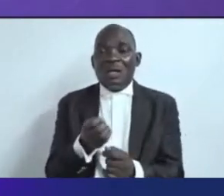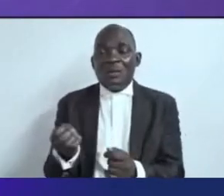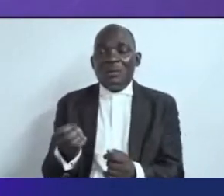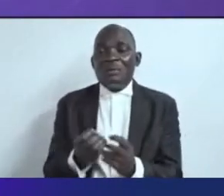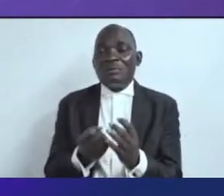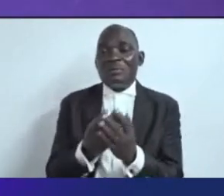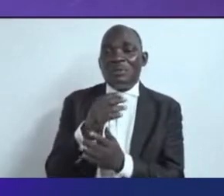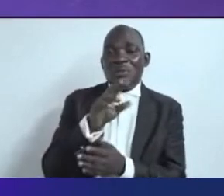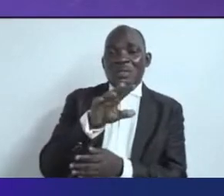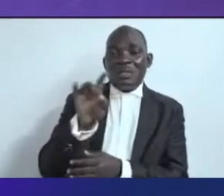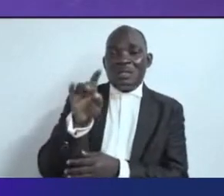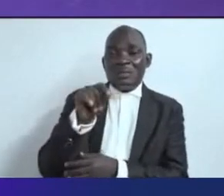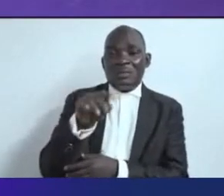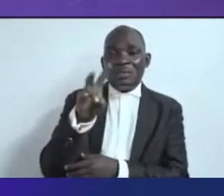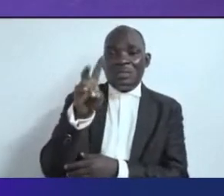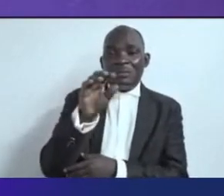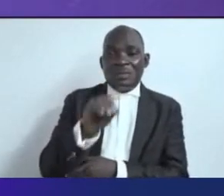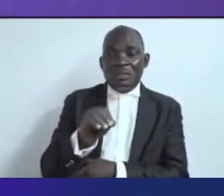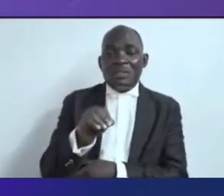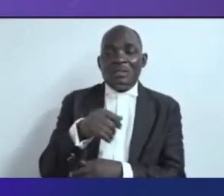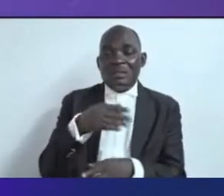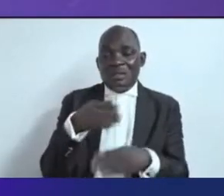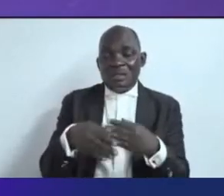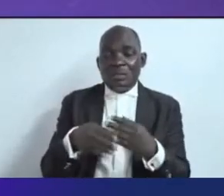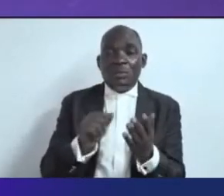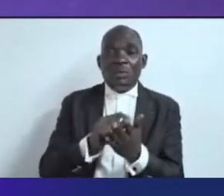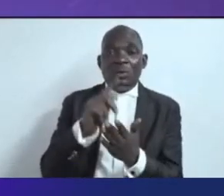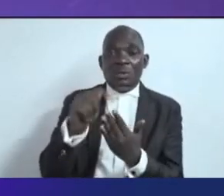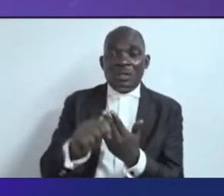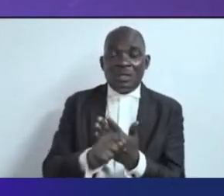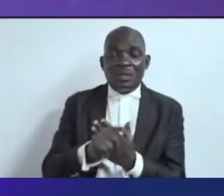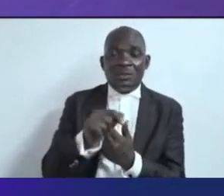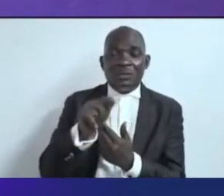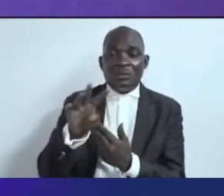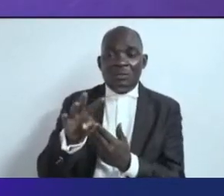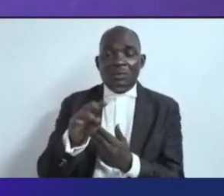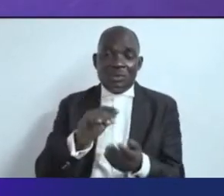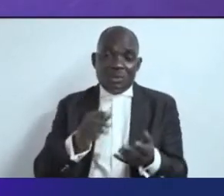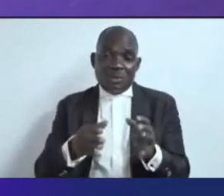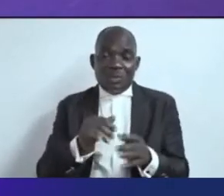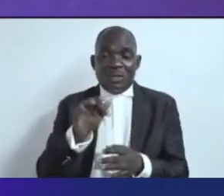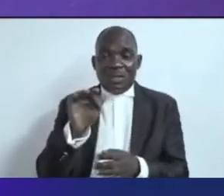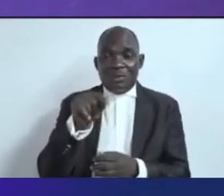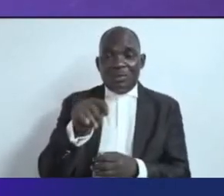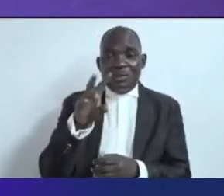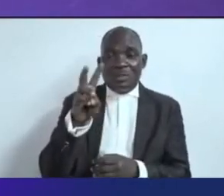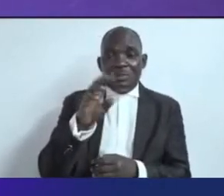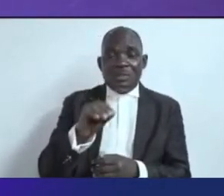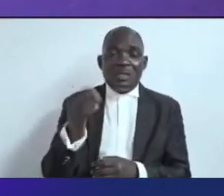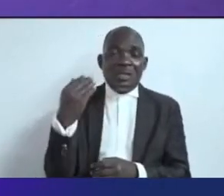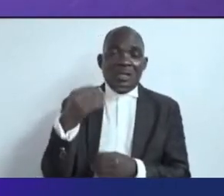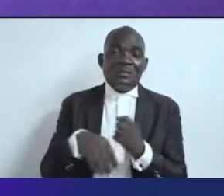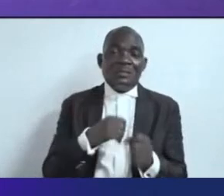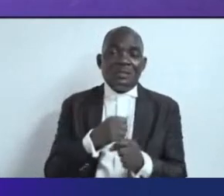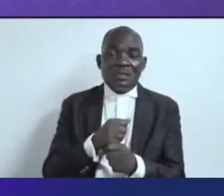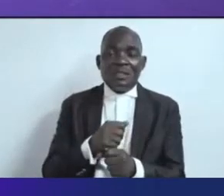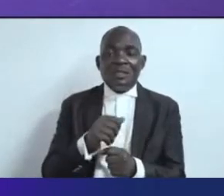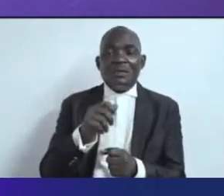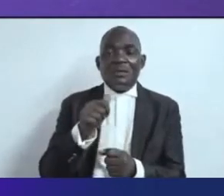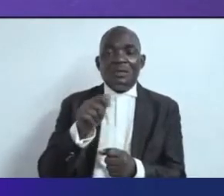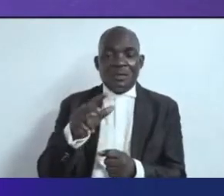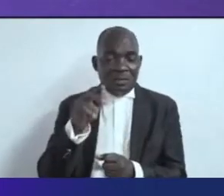at 38.7% at end August 2024 compared to 19.6% in